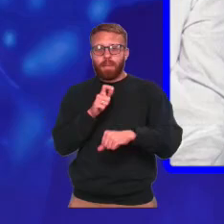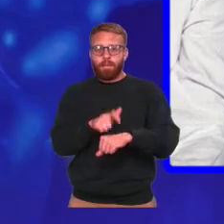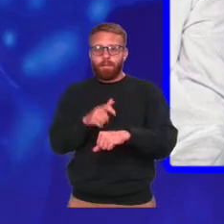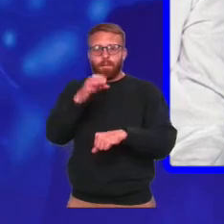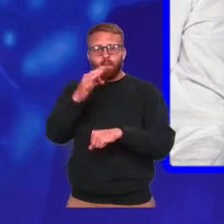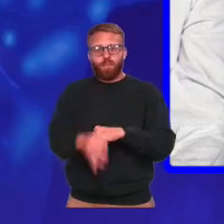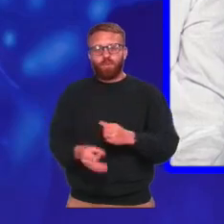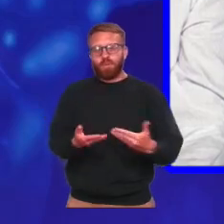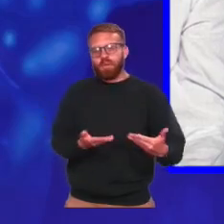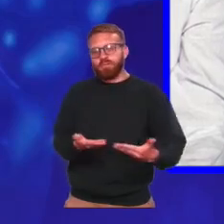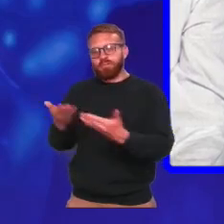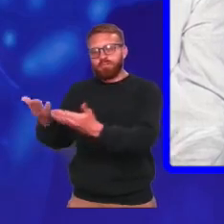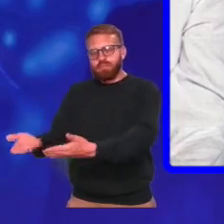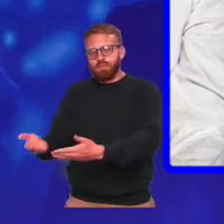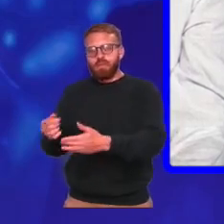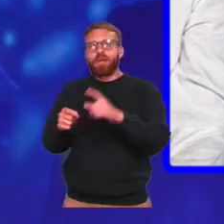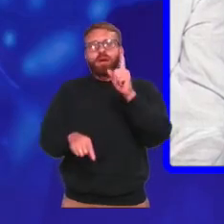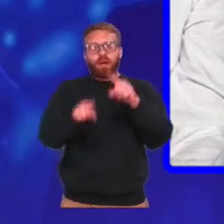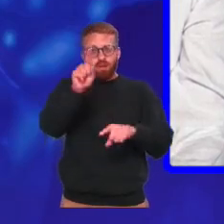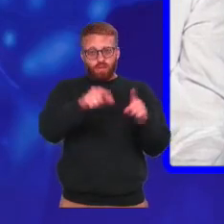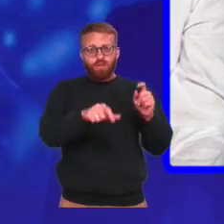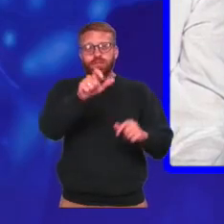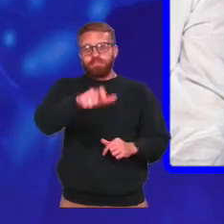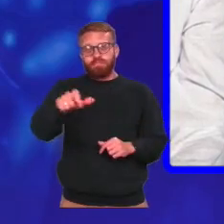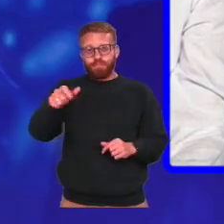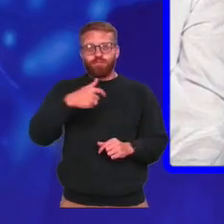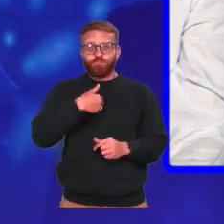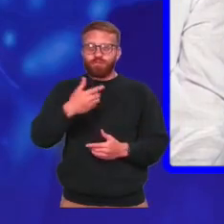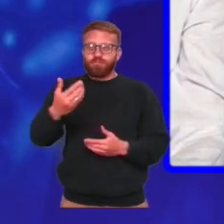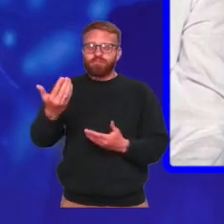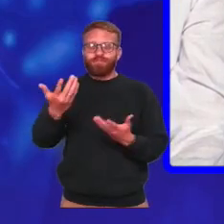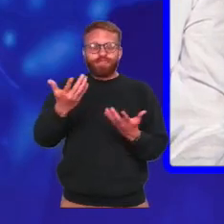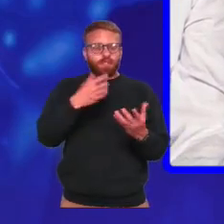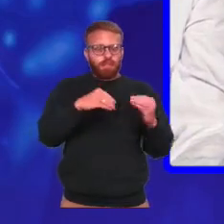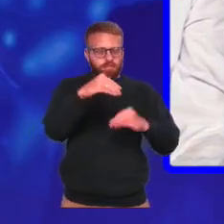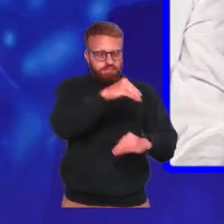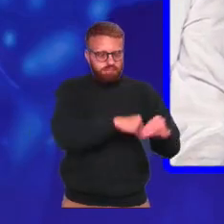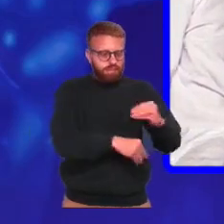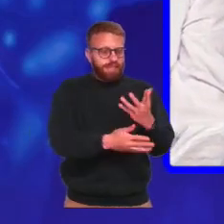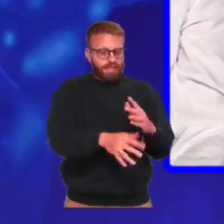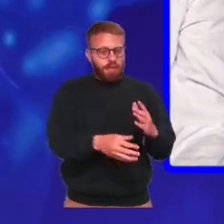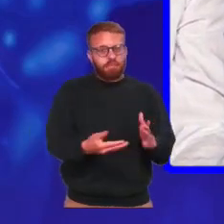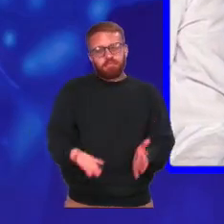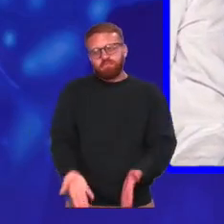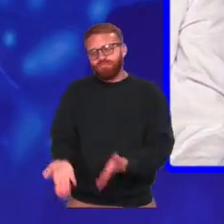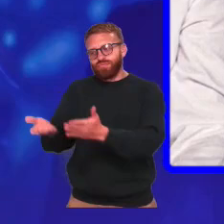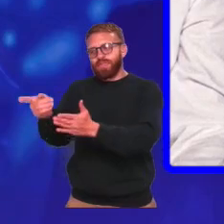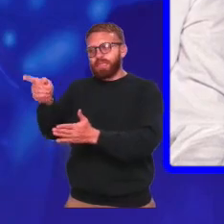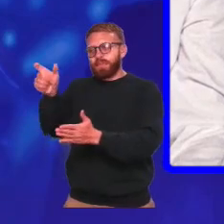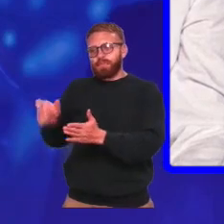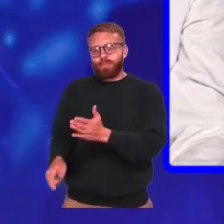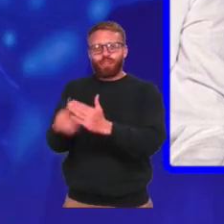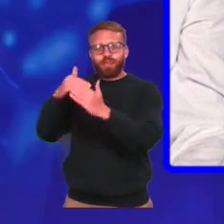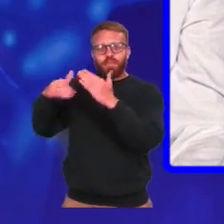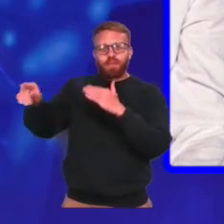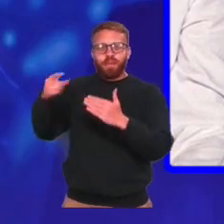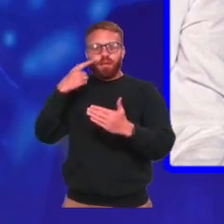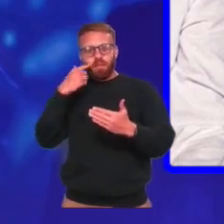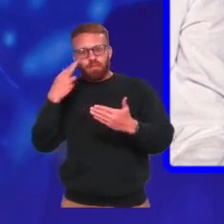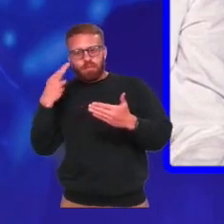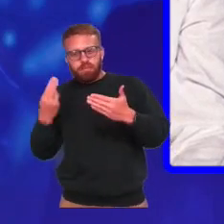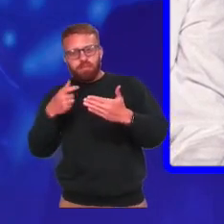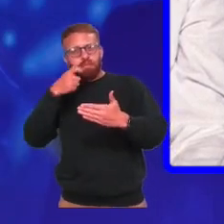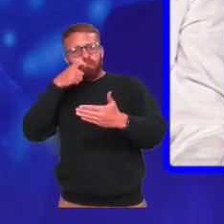to receive that content, check it, integrate it into the engine, and validate it, and make sure it's working properly. But it